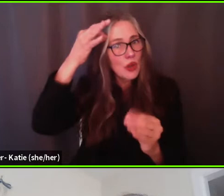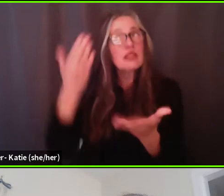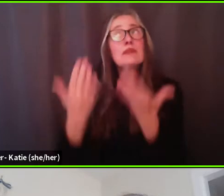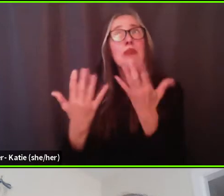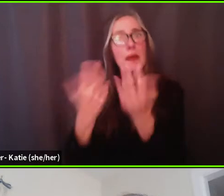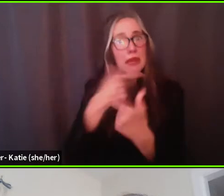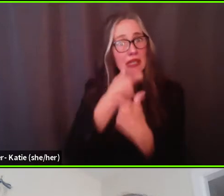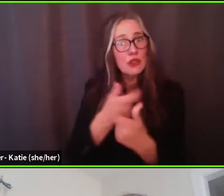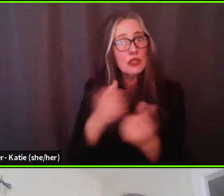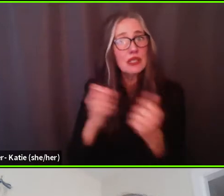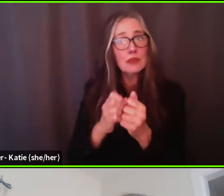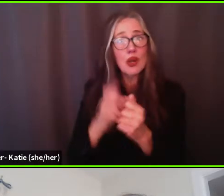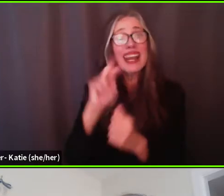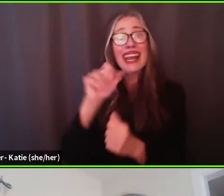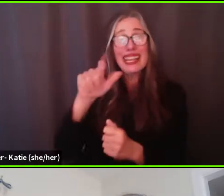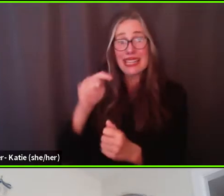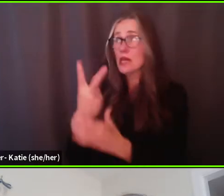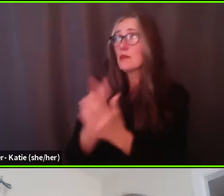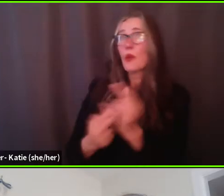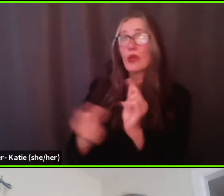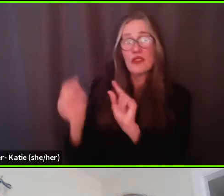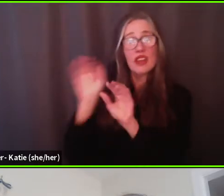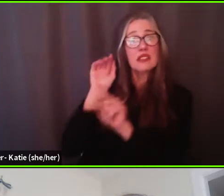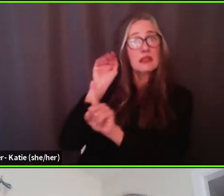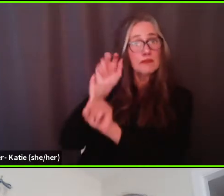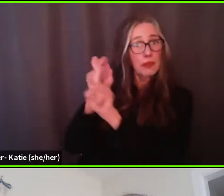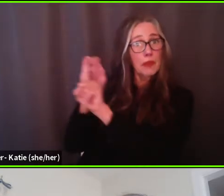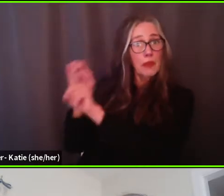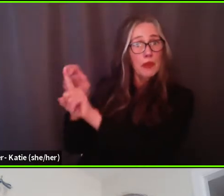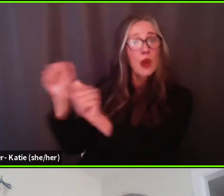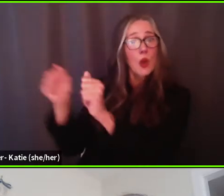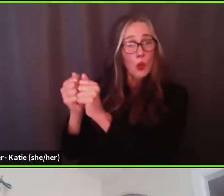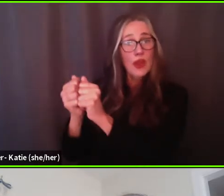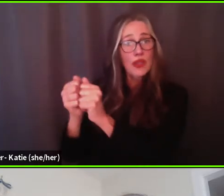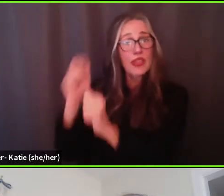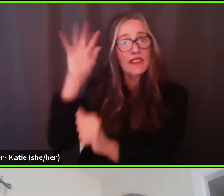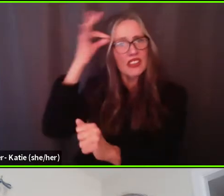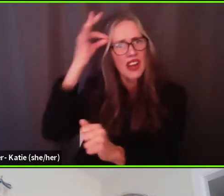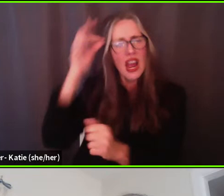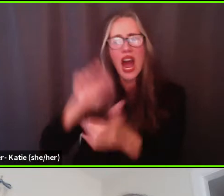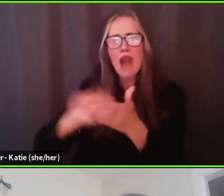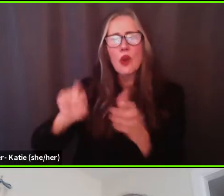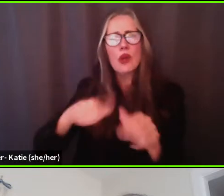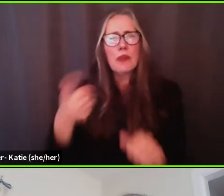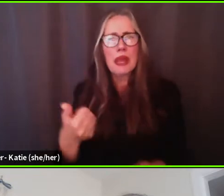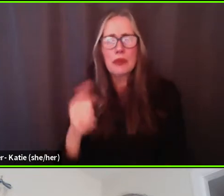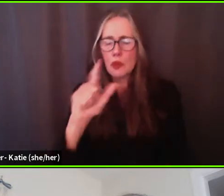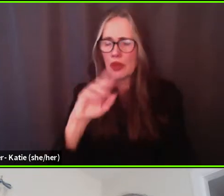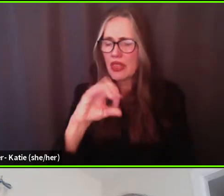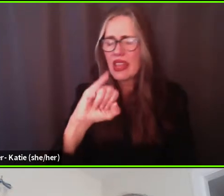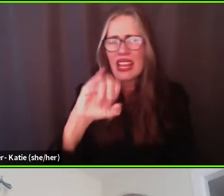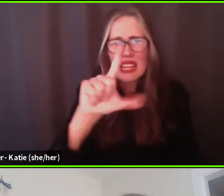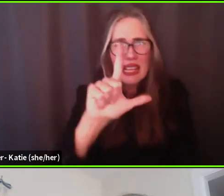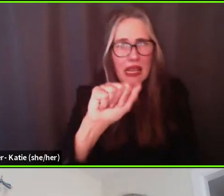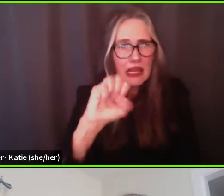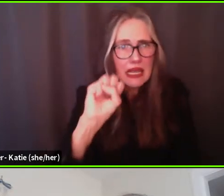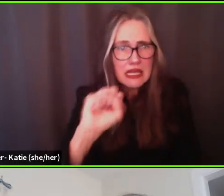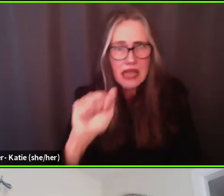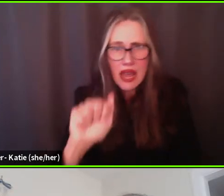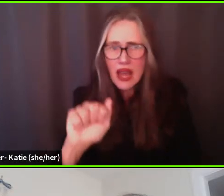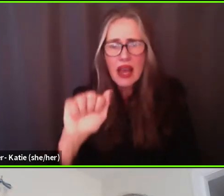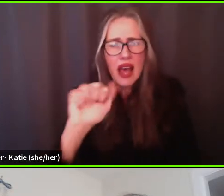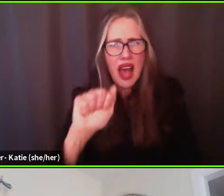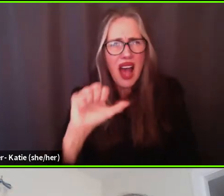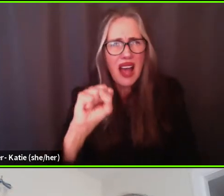sue um and wrote a paper with lucy siriani and i that was presented to um individuals at the federal level got